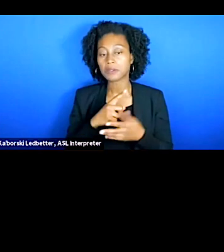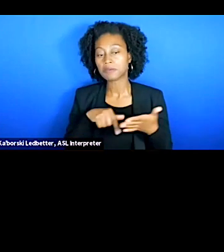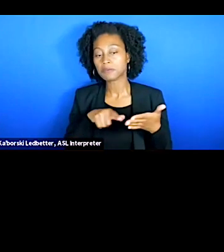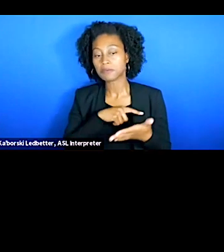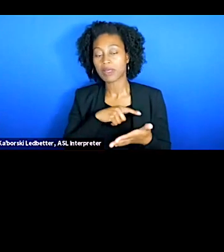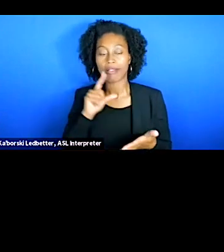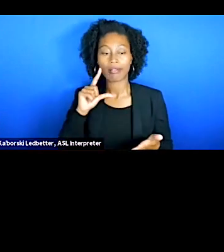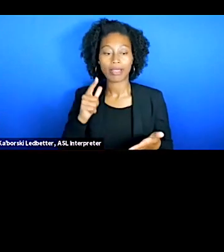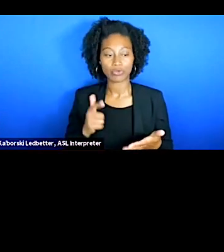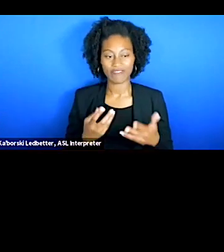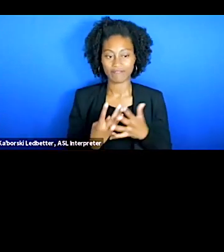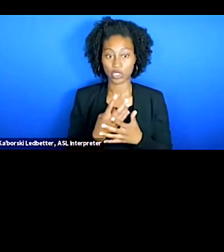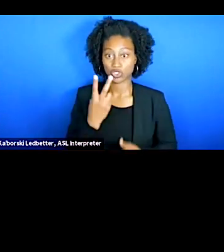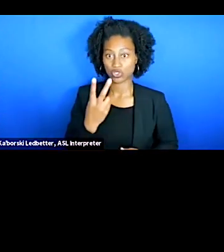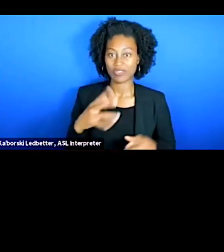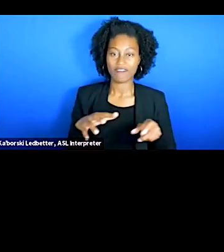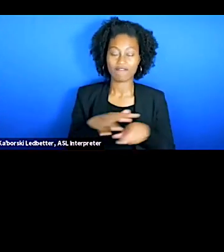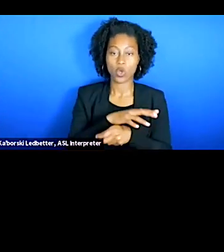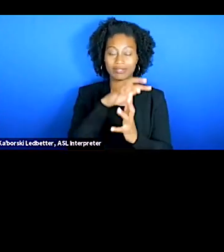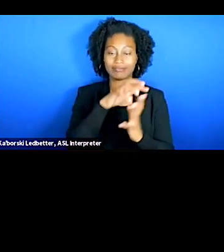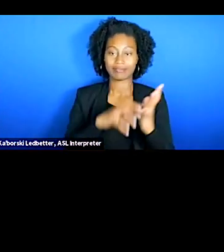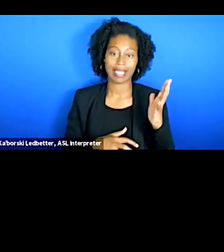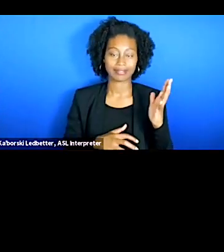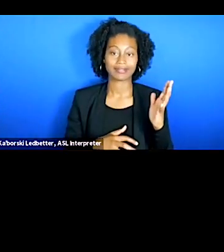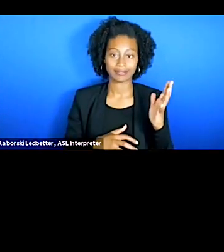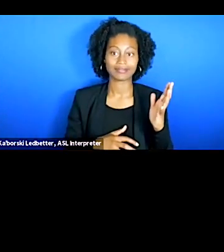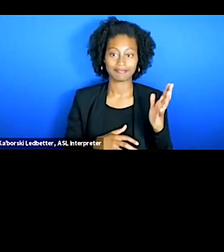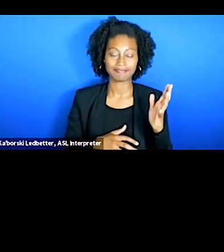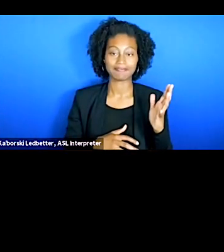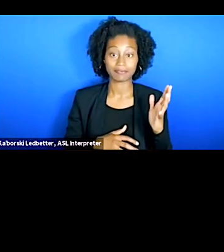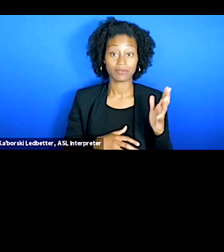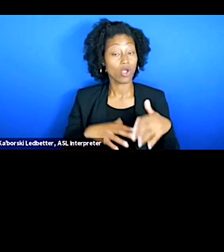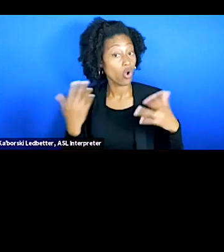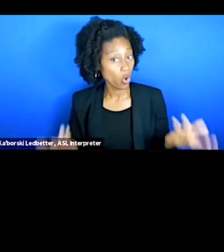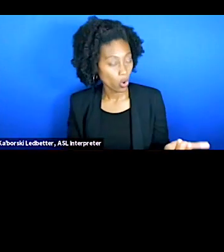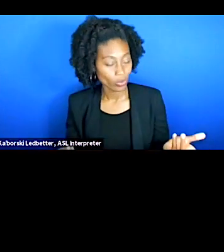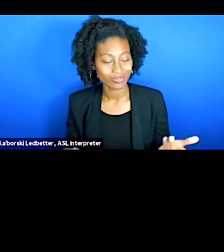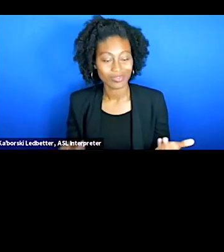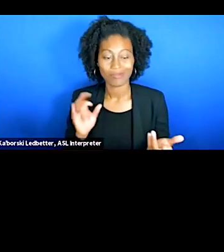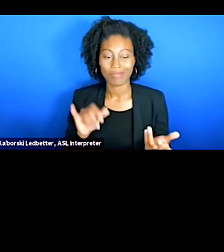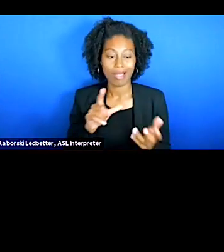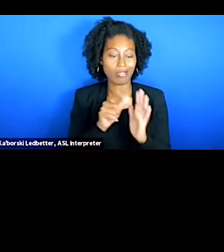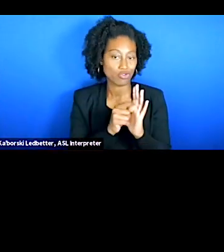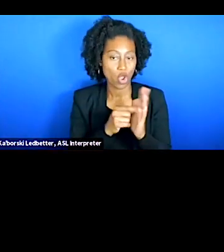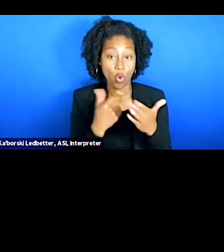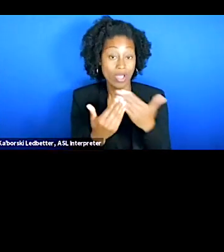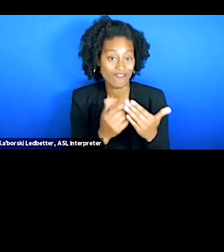the full text of the study or the piece of literature, whatever that might be.